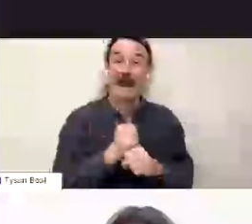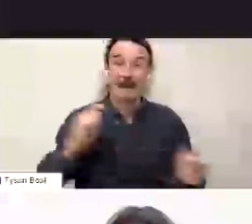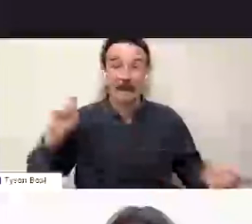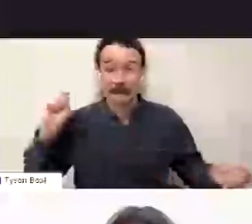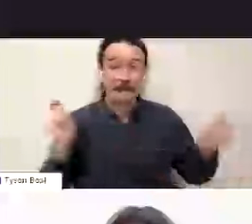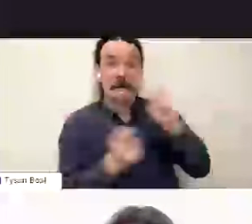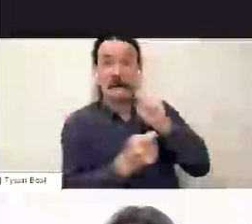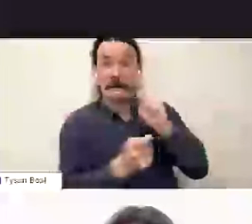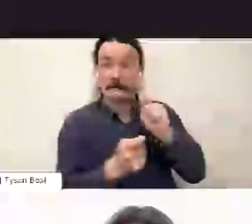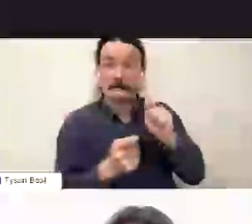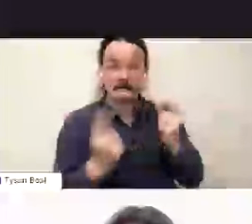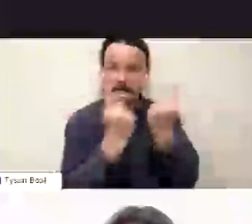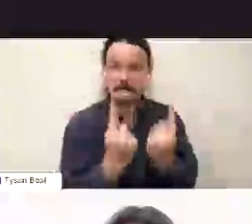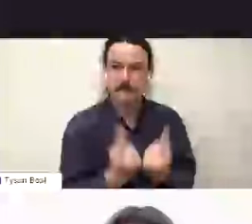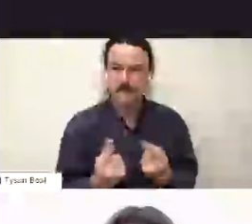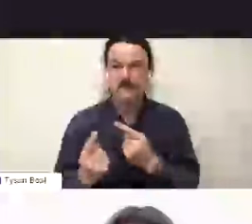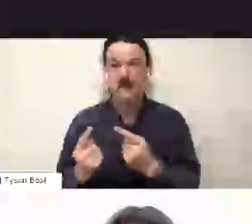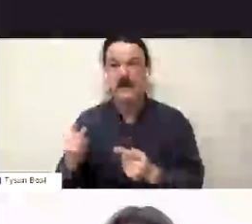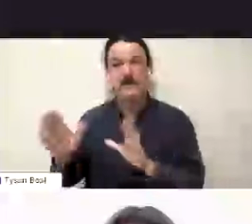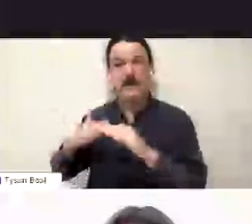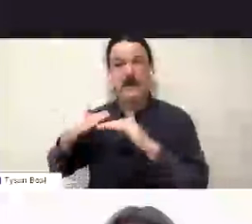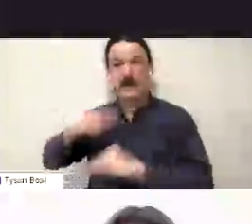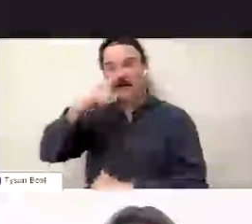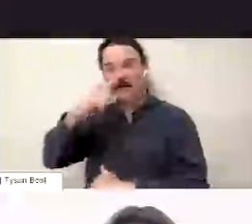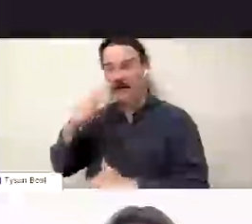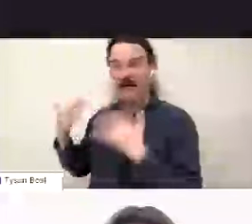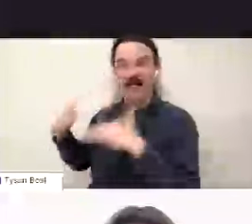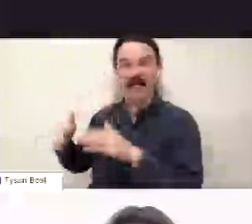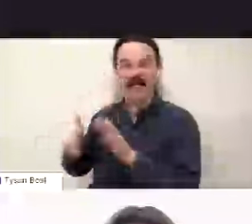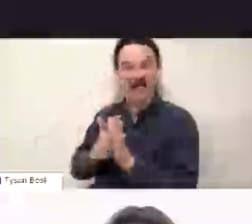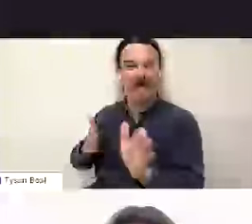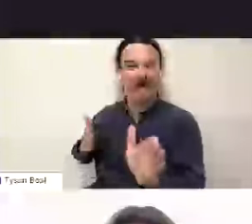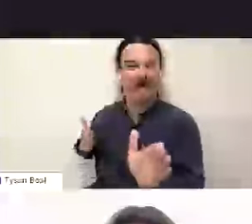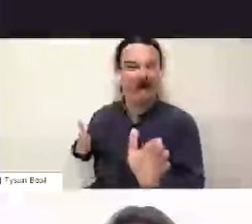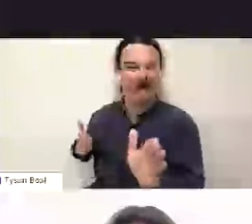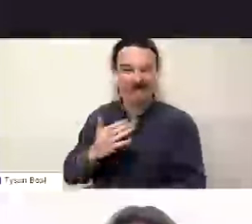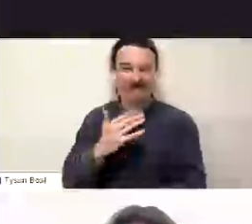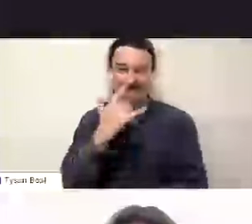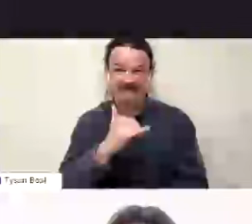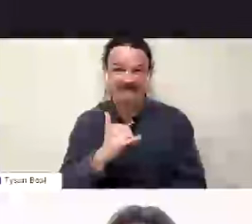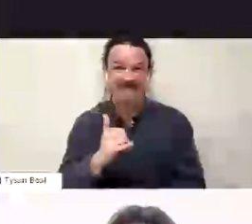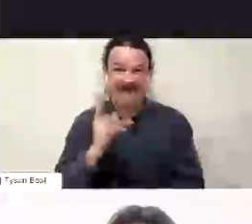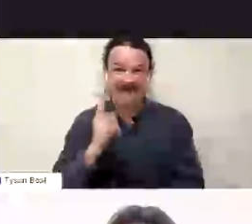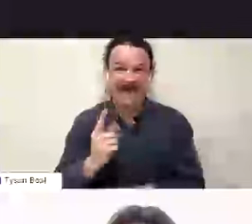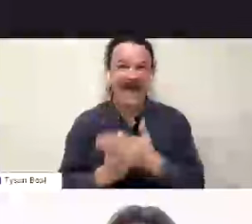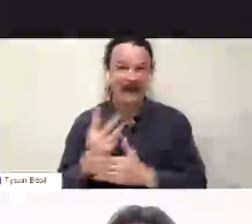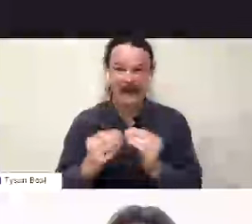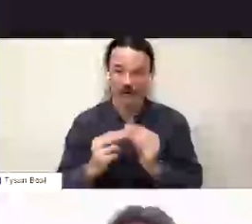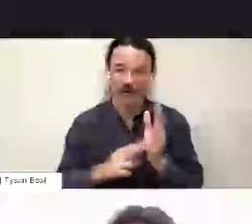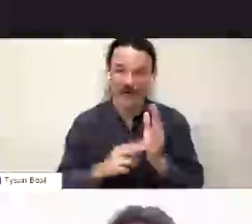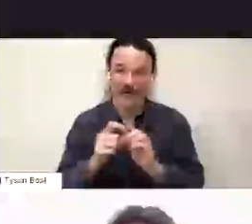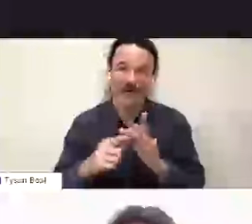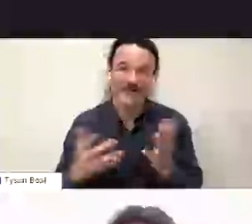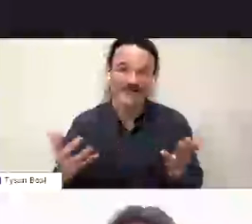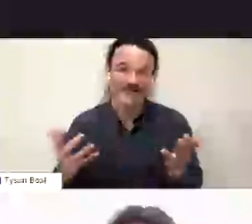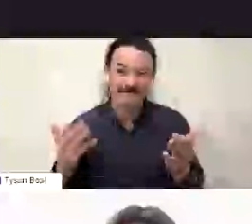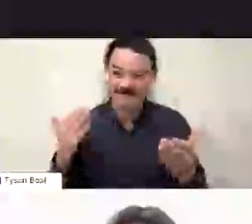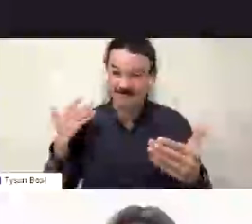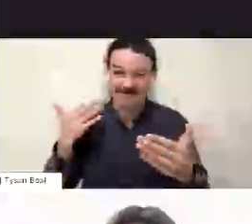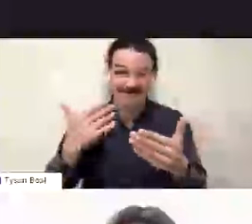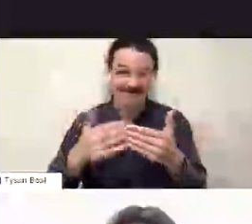behind. And sadly, the same thing has happened up till now. We are aware